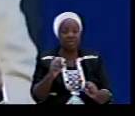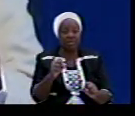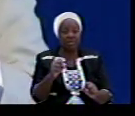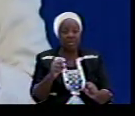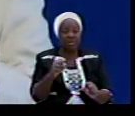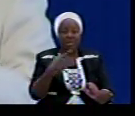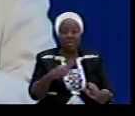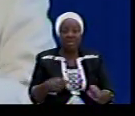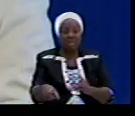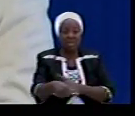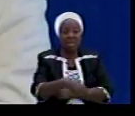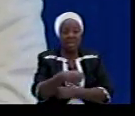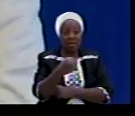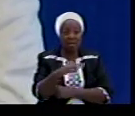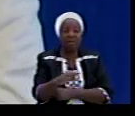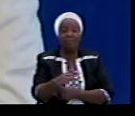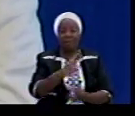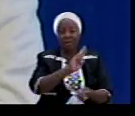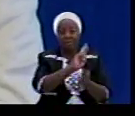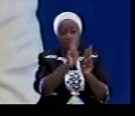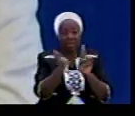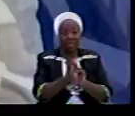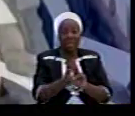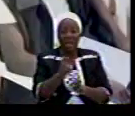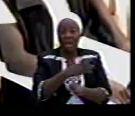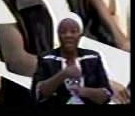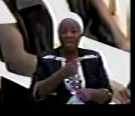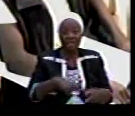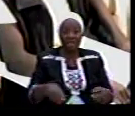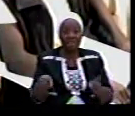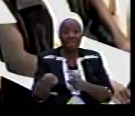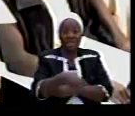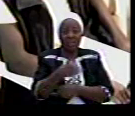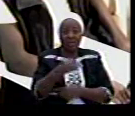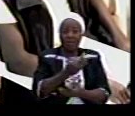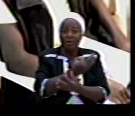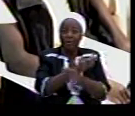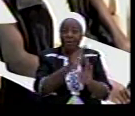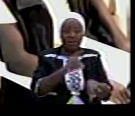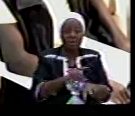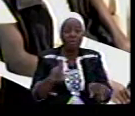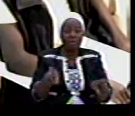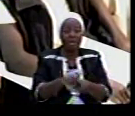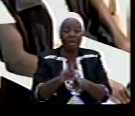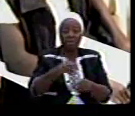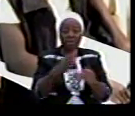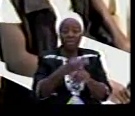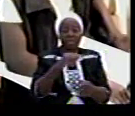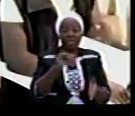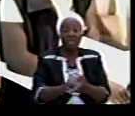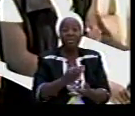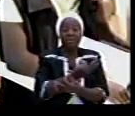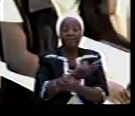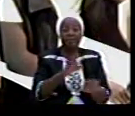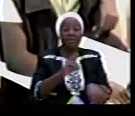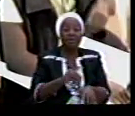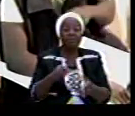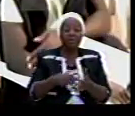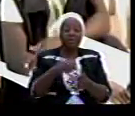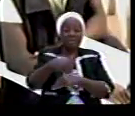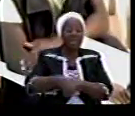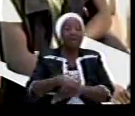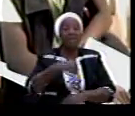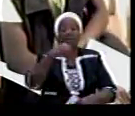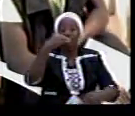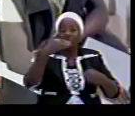of repentance, and the day of freedom. As you take the freedom tonight, judgment